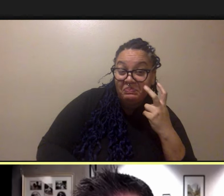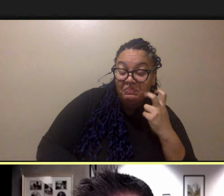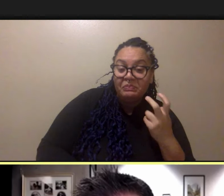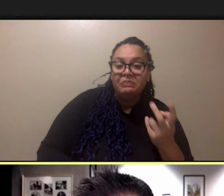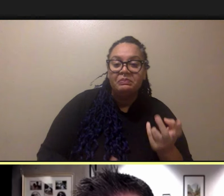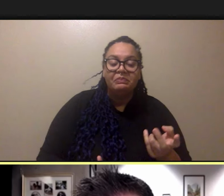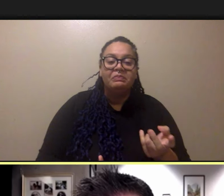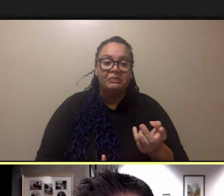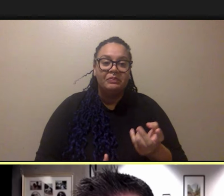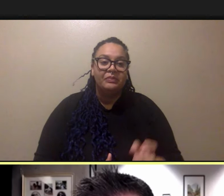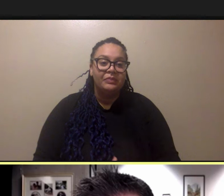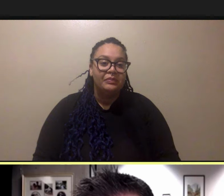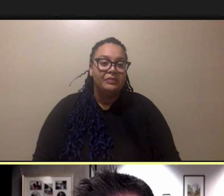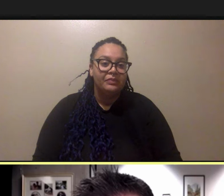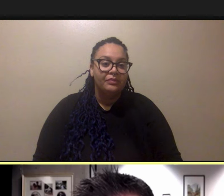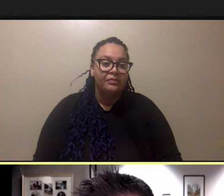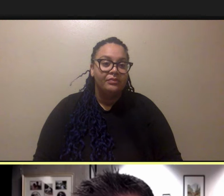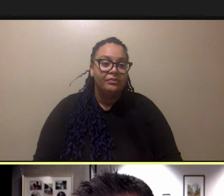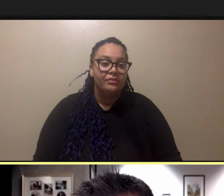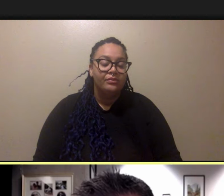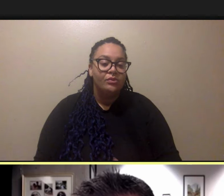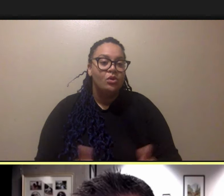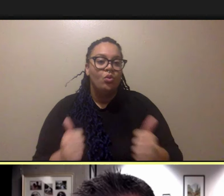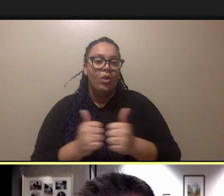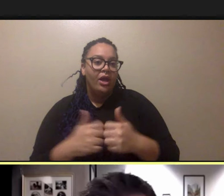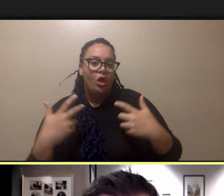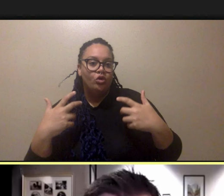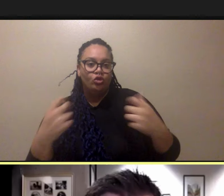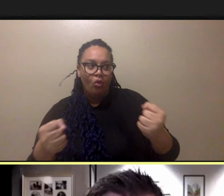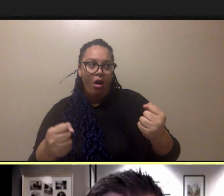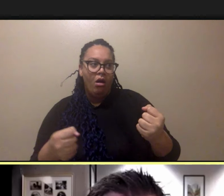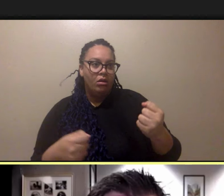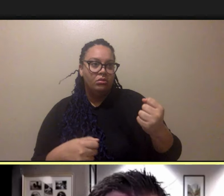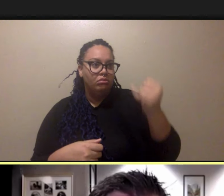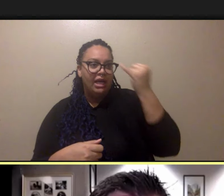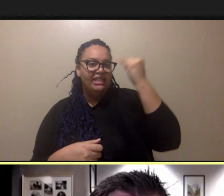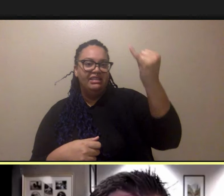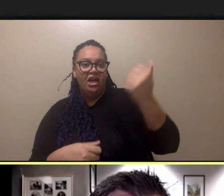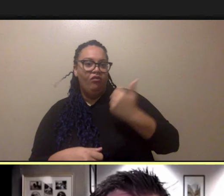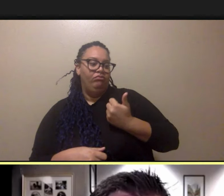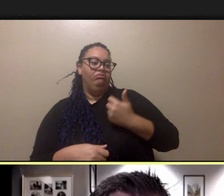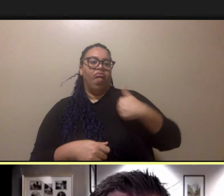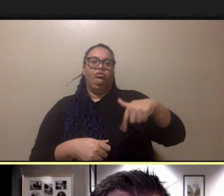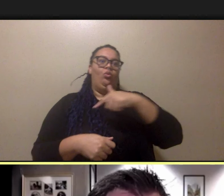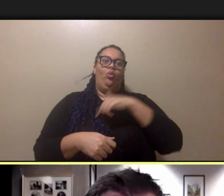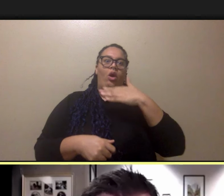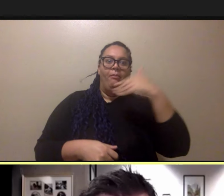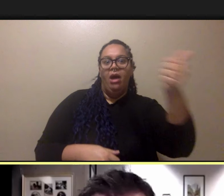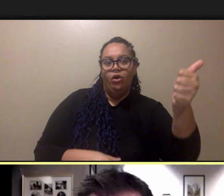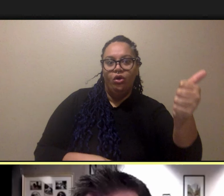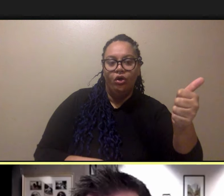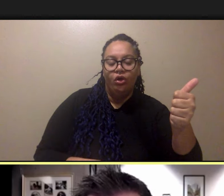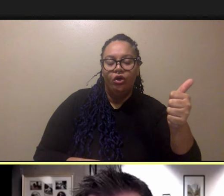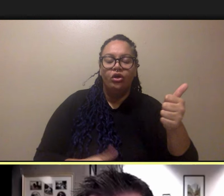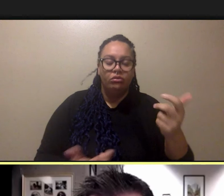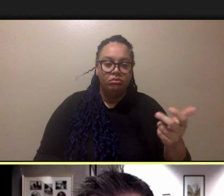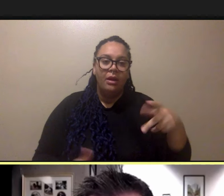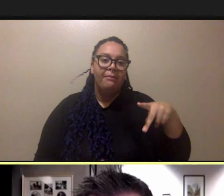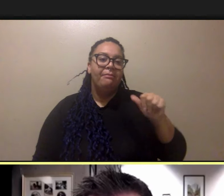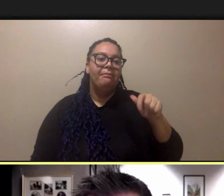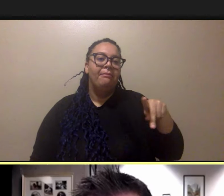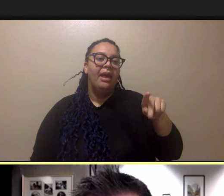and with a strong self-righteousness over the Spanish Catholics, the Papists, as they called them. Papist